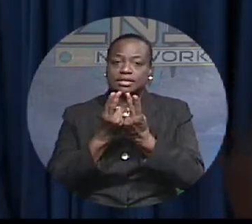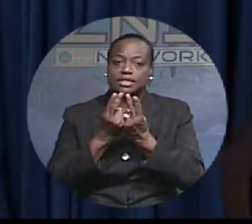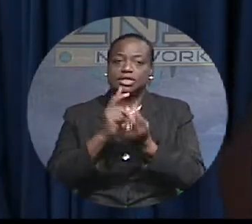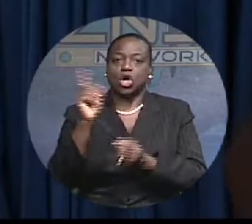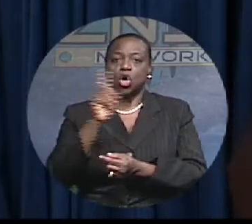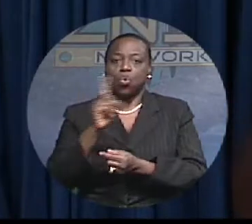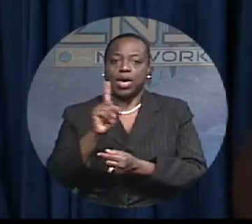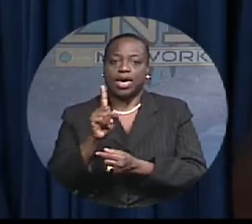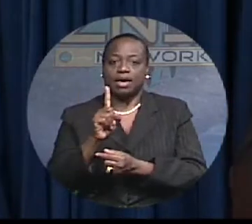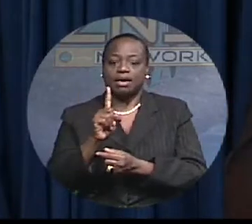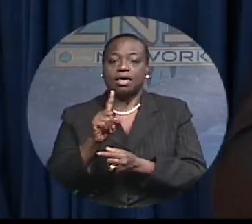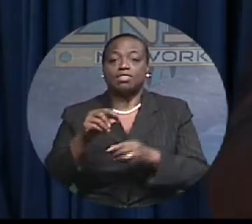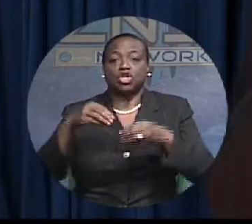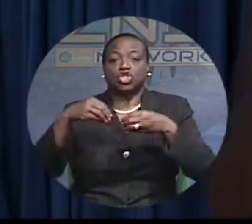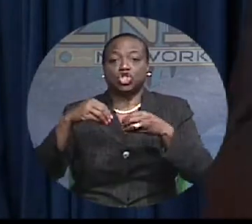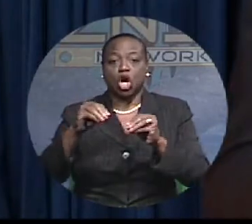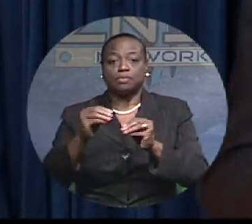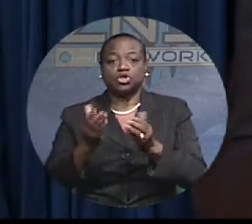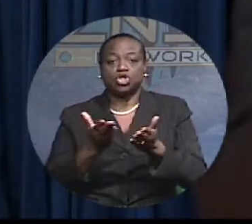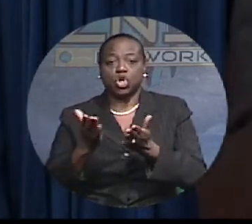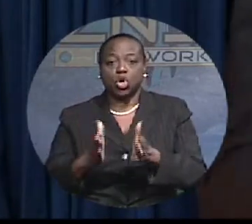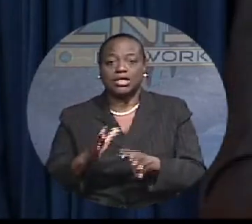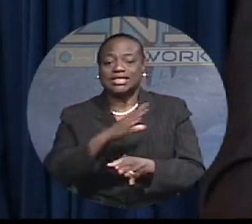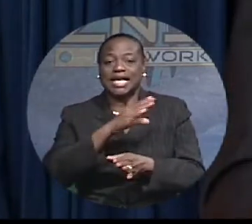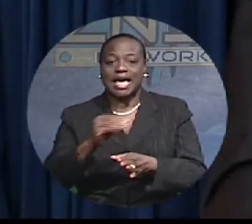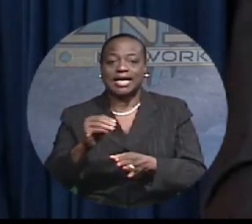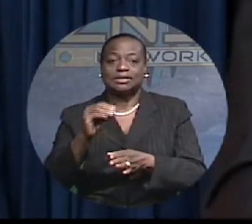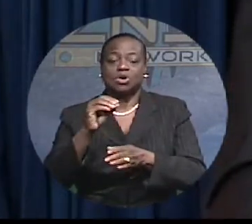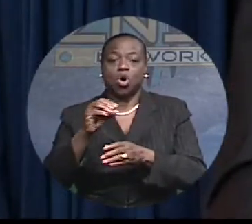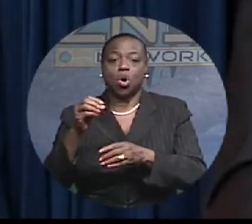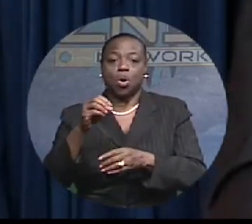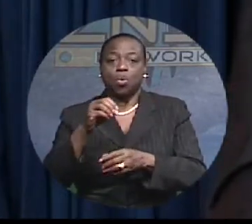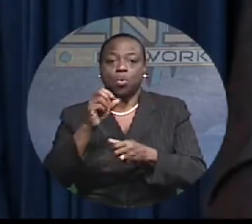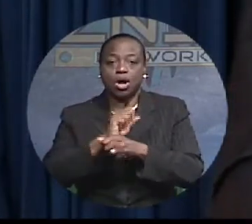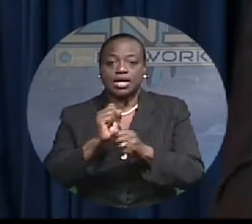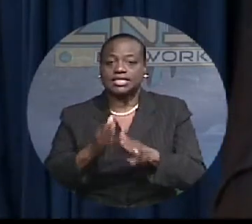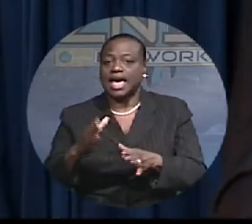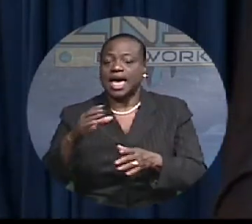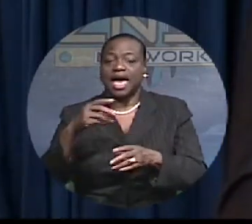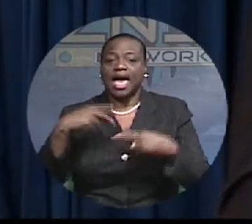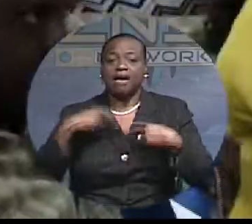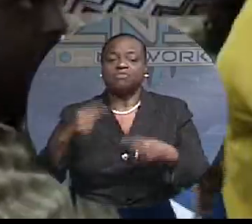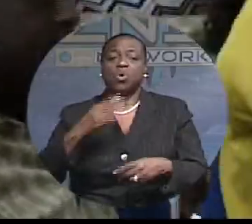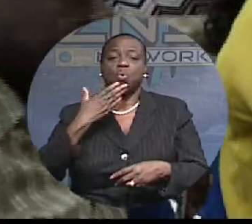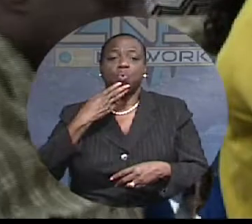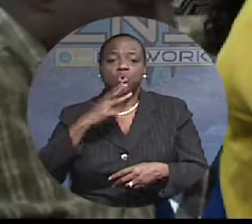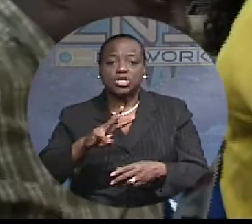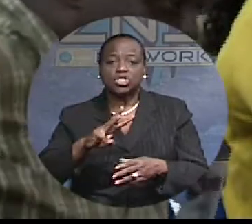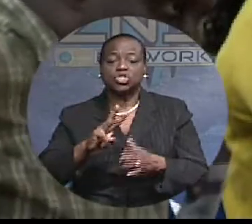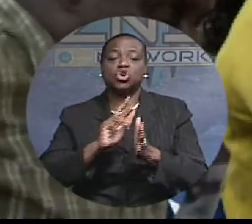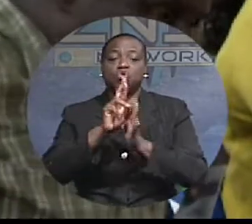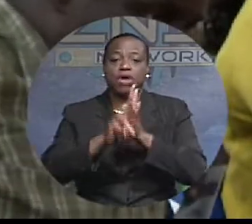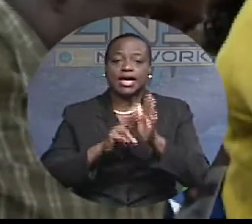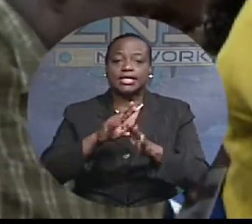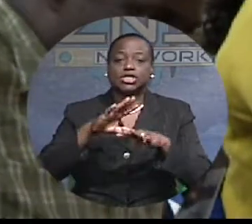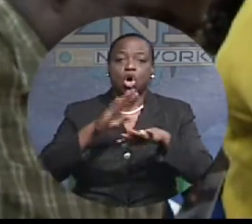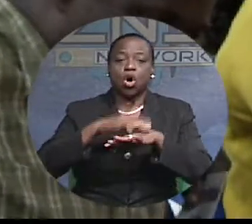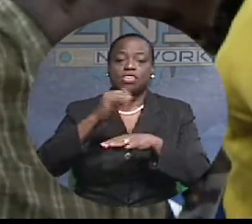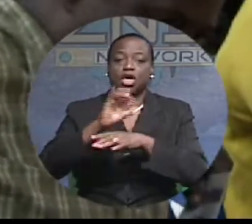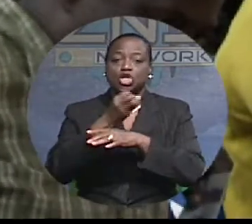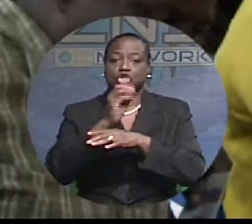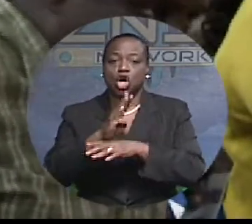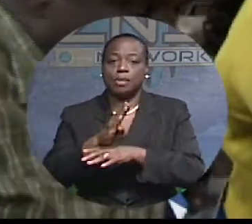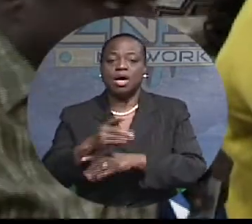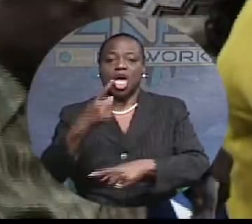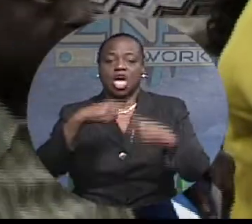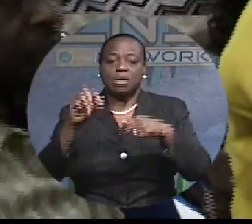shop stewards and the officers have some of the worst track records on the job. Come to work late, don't perform. It